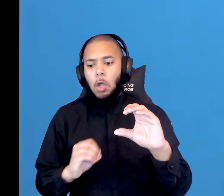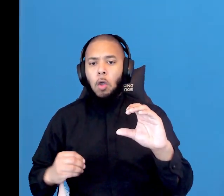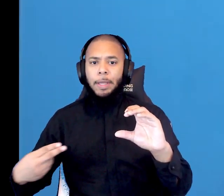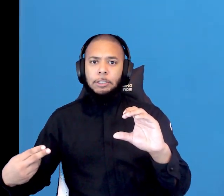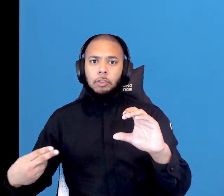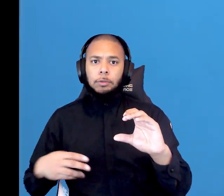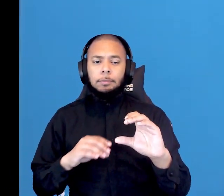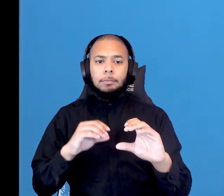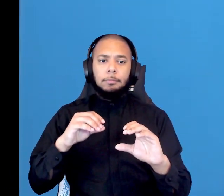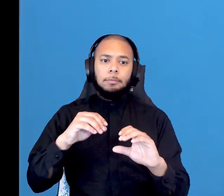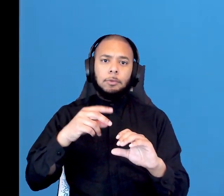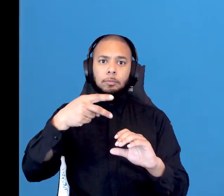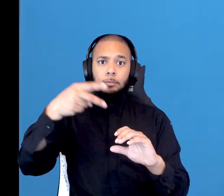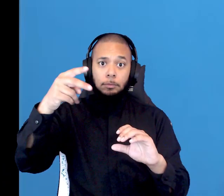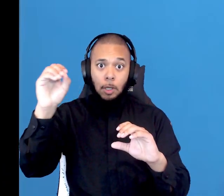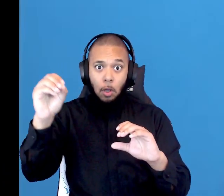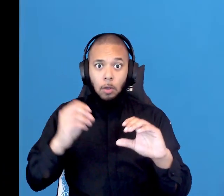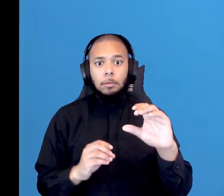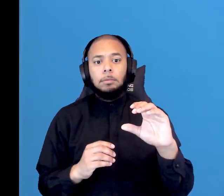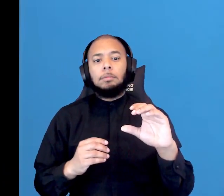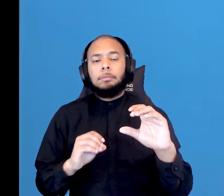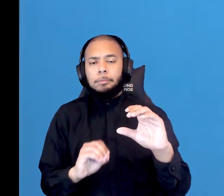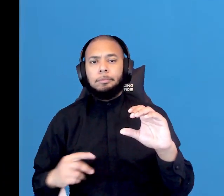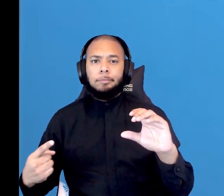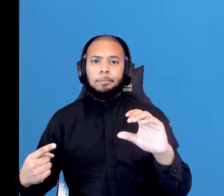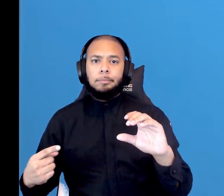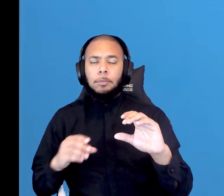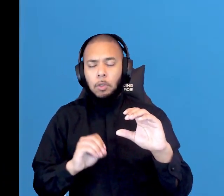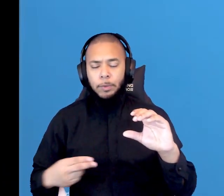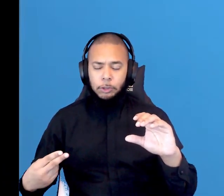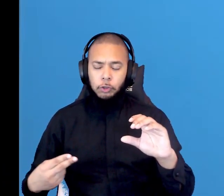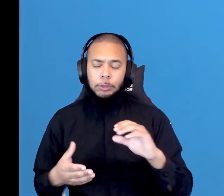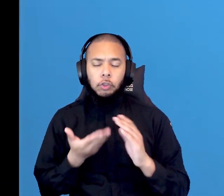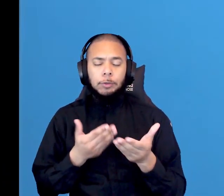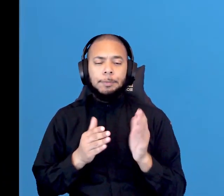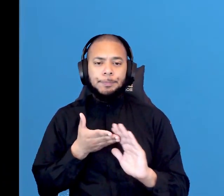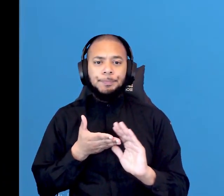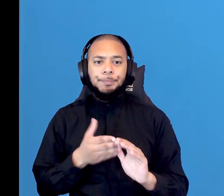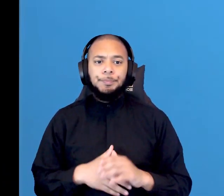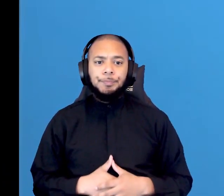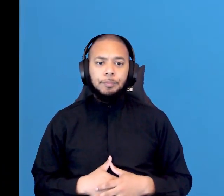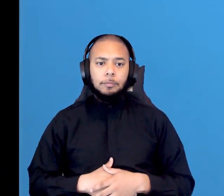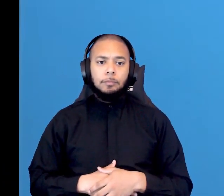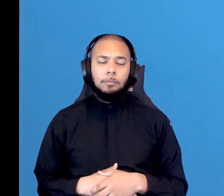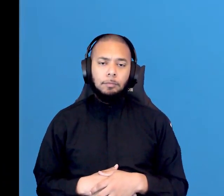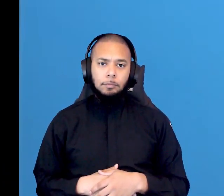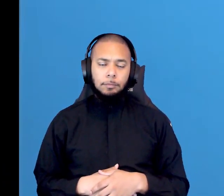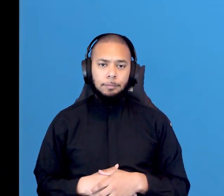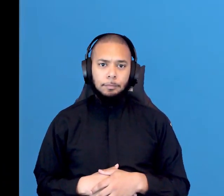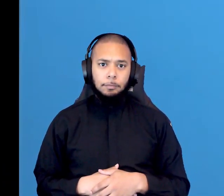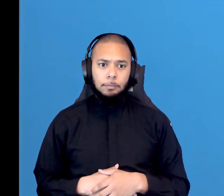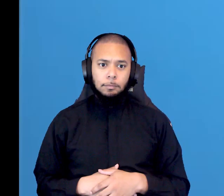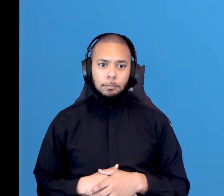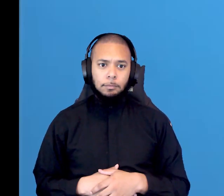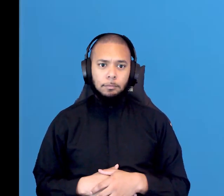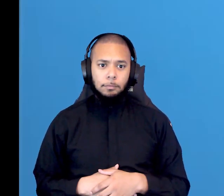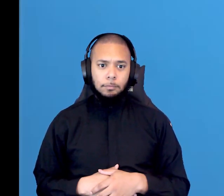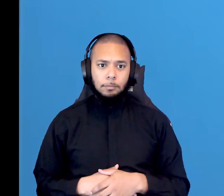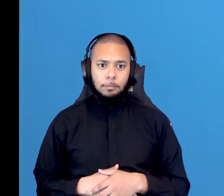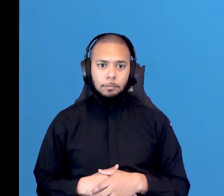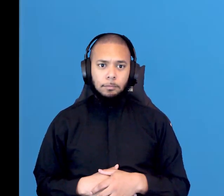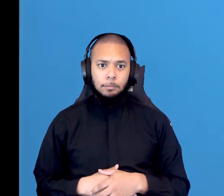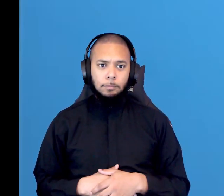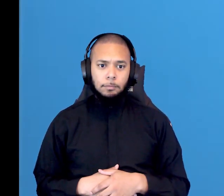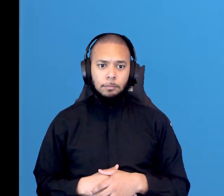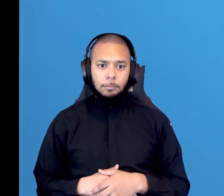group. Okay, so we'll kind of differentiate these. Okay, so we've got our carbon double bonded to oxygen, and then a